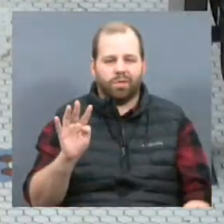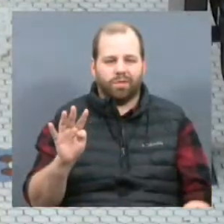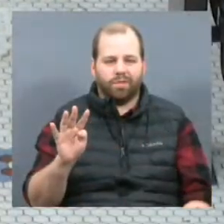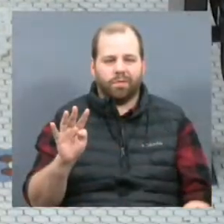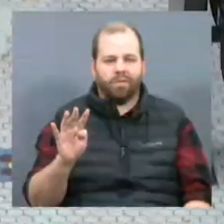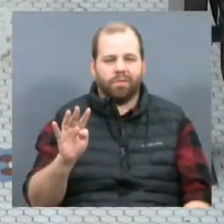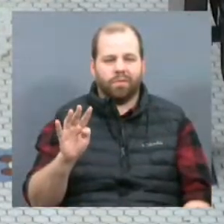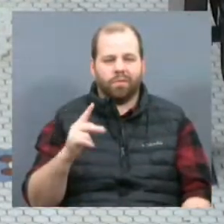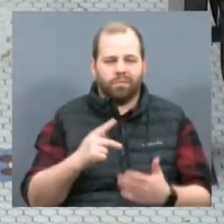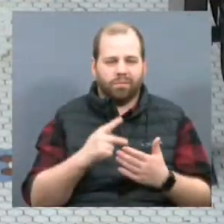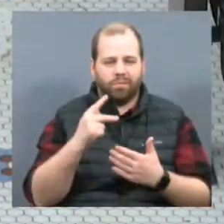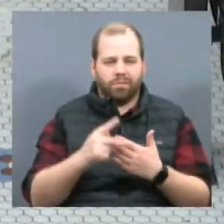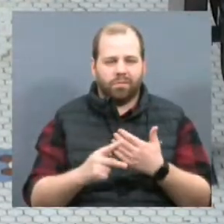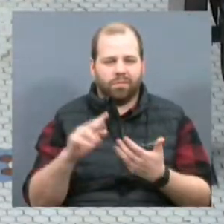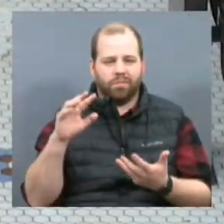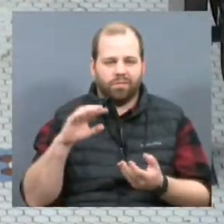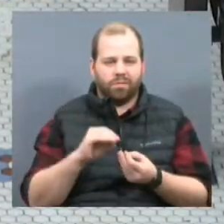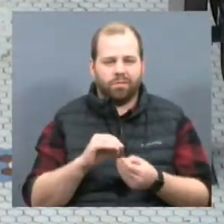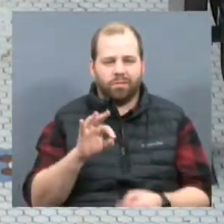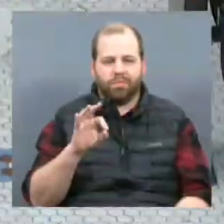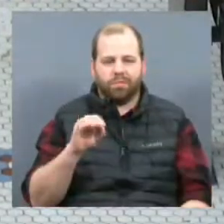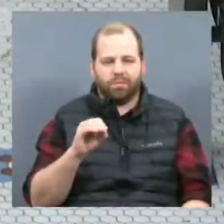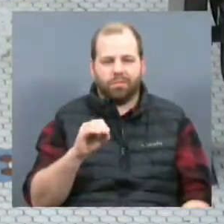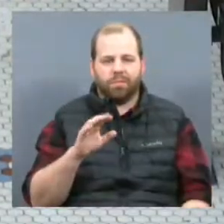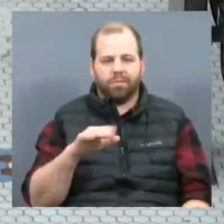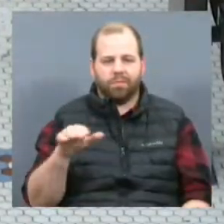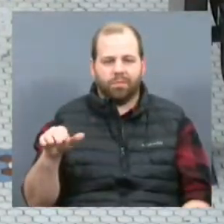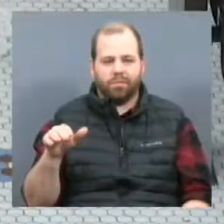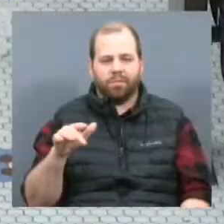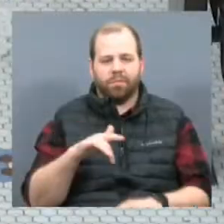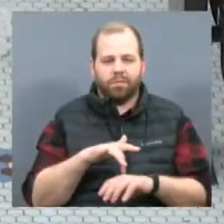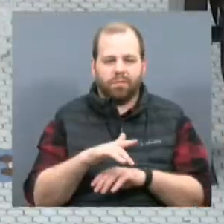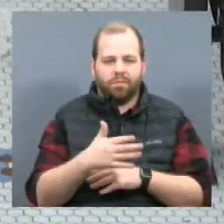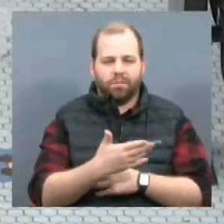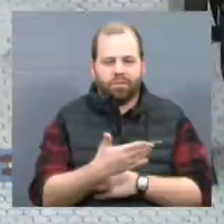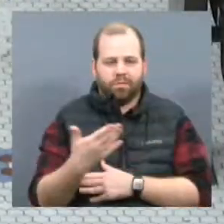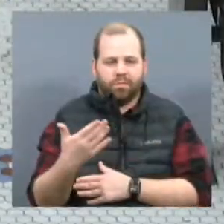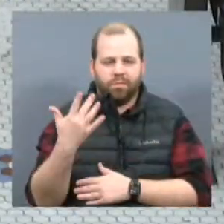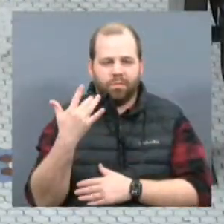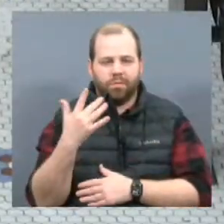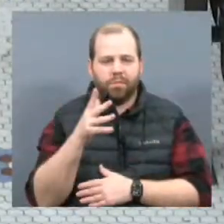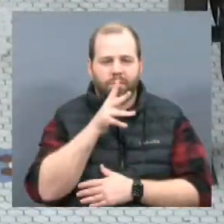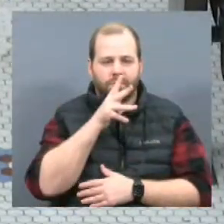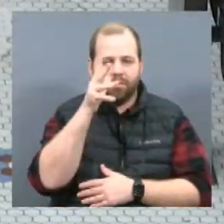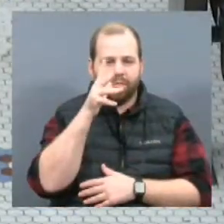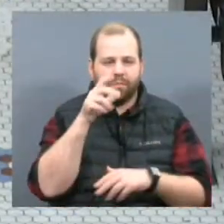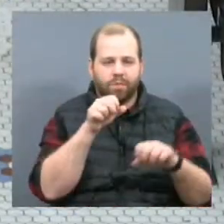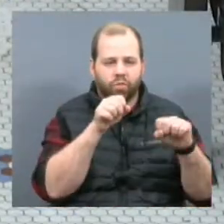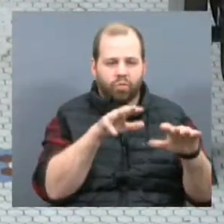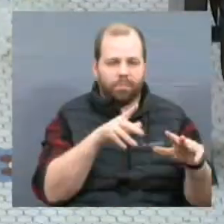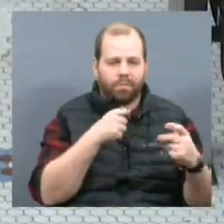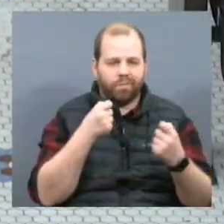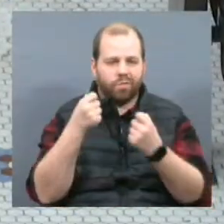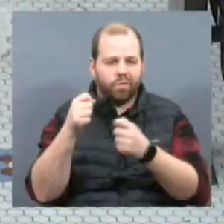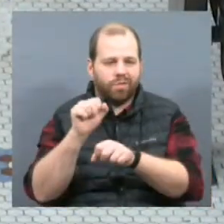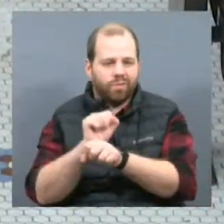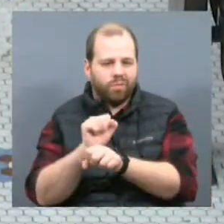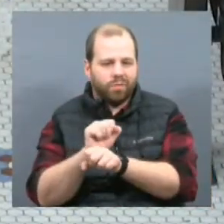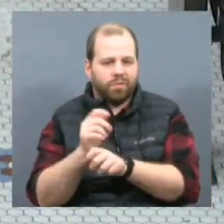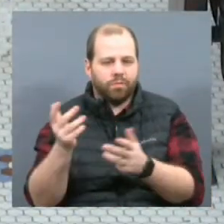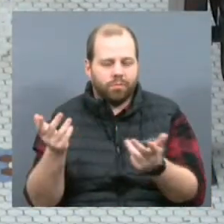about probably 90 children. They're there early every morning because mom and dad going to work.